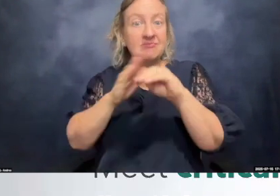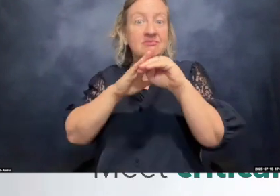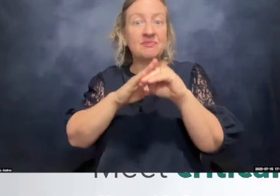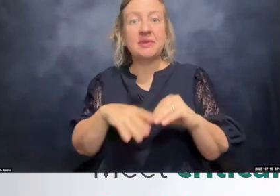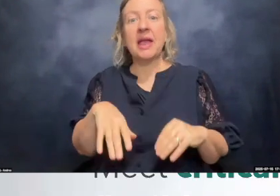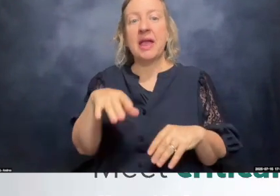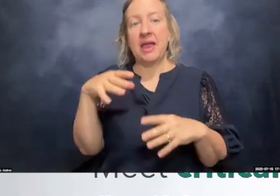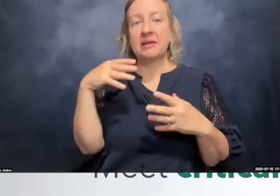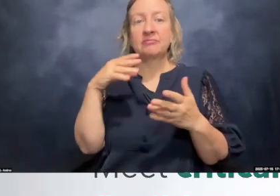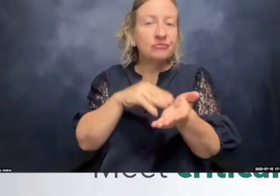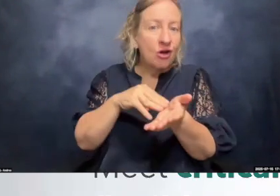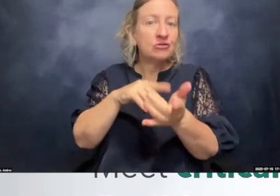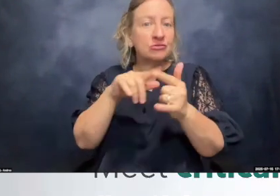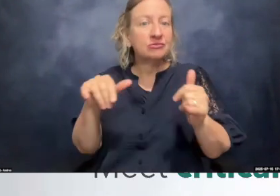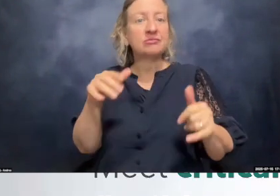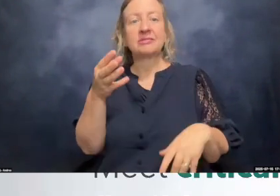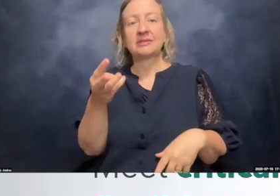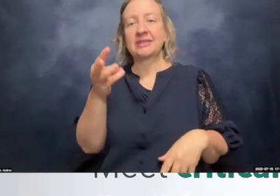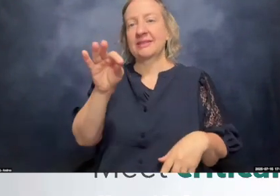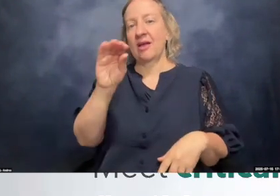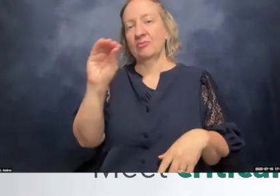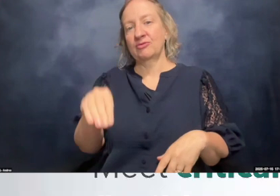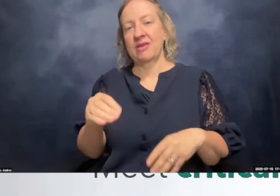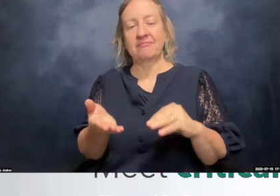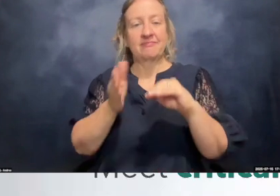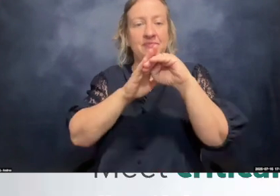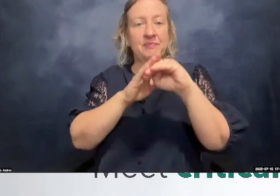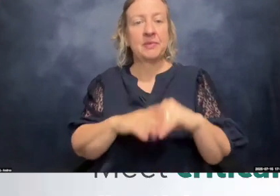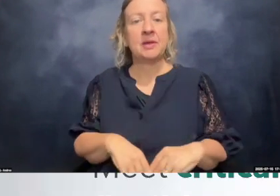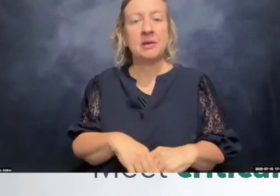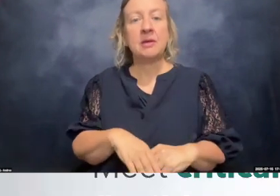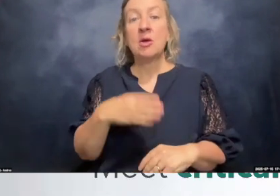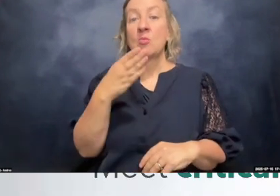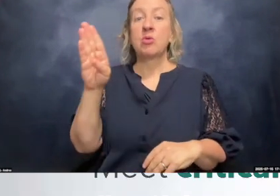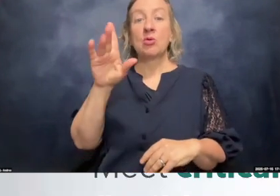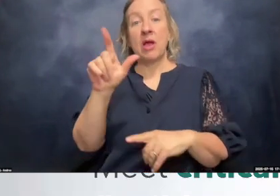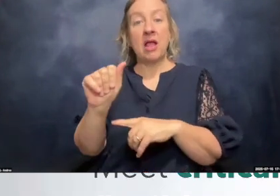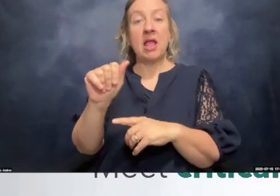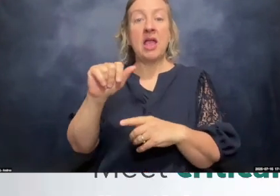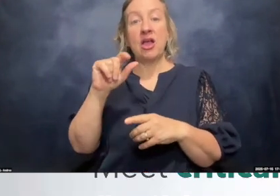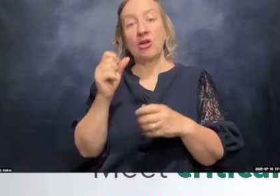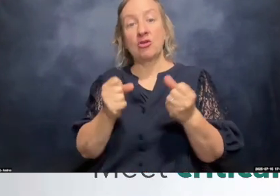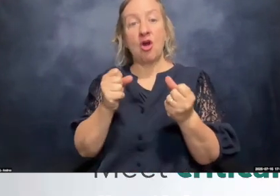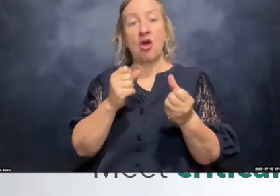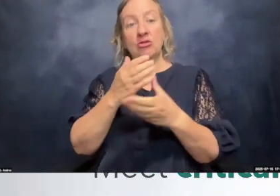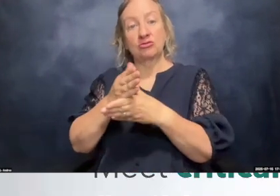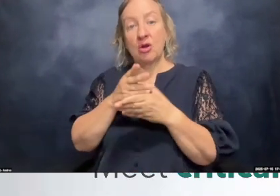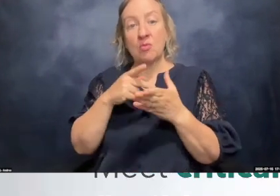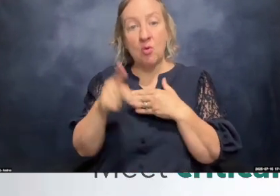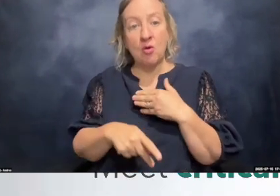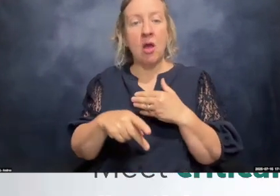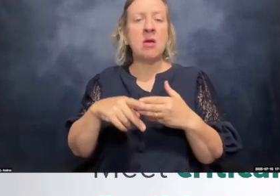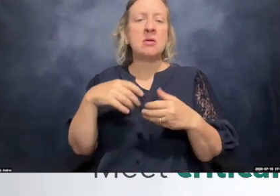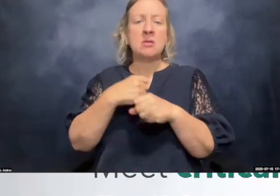69%. The study found that the Blue LA Car Share program successfully lowered transportation costs for